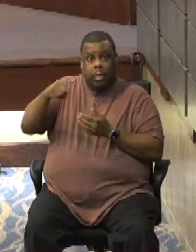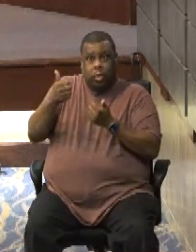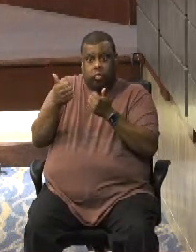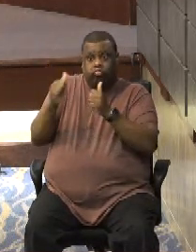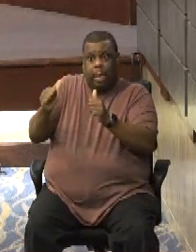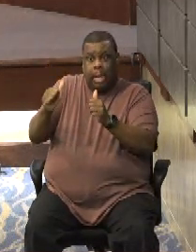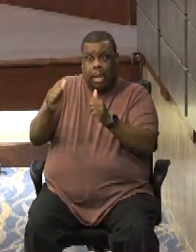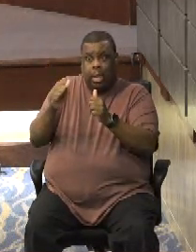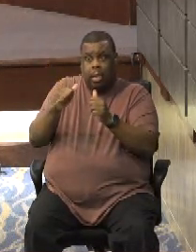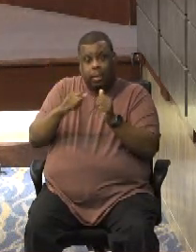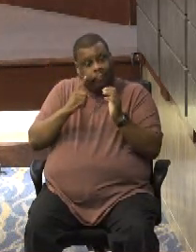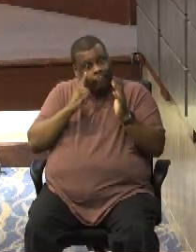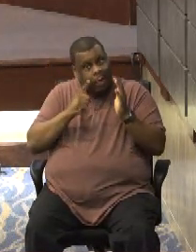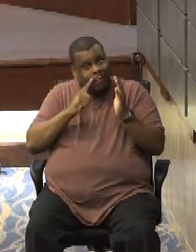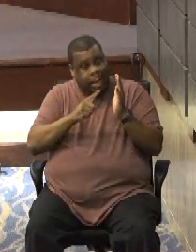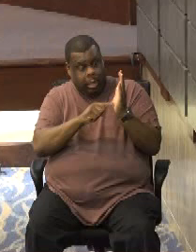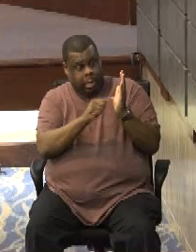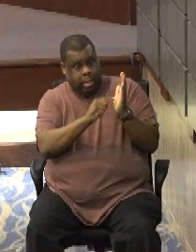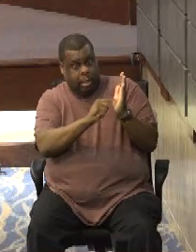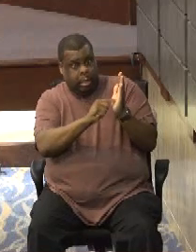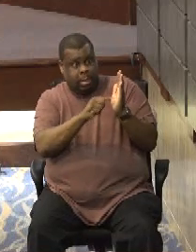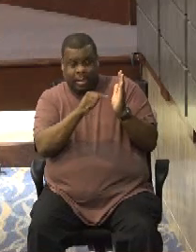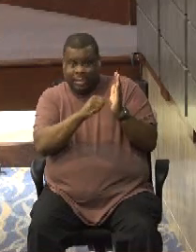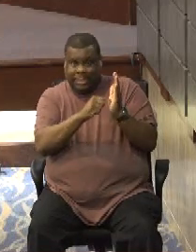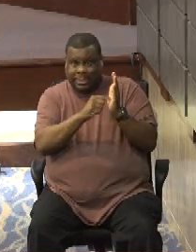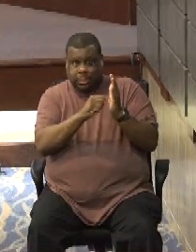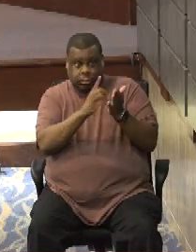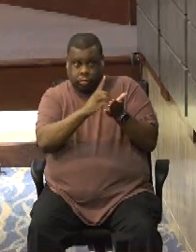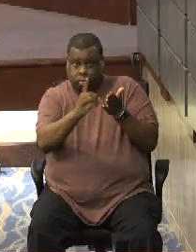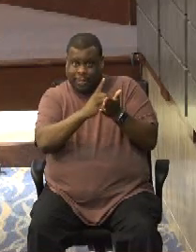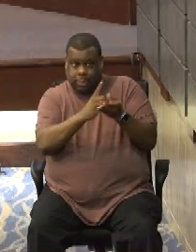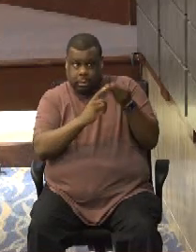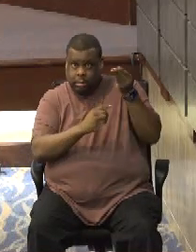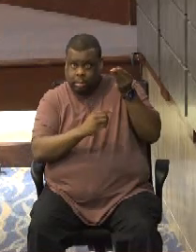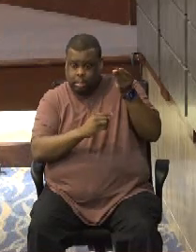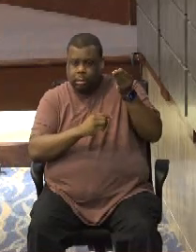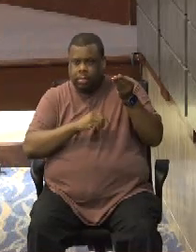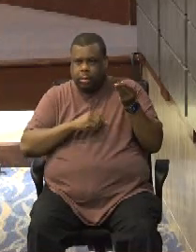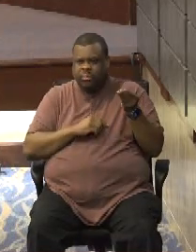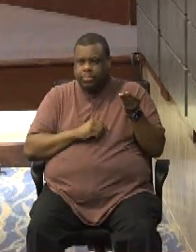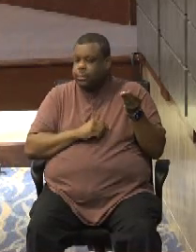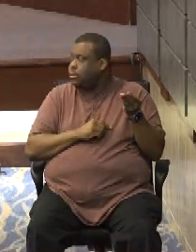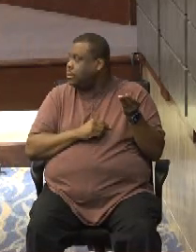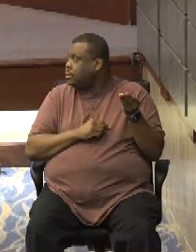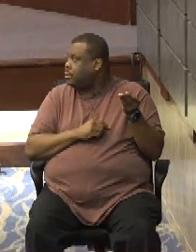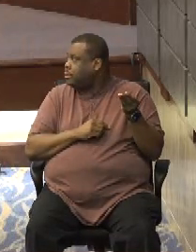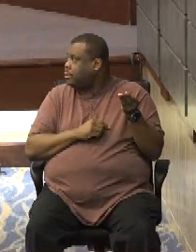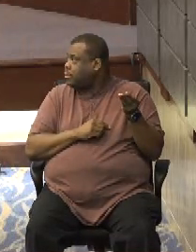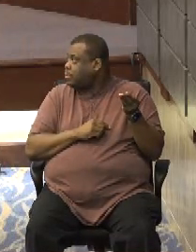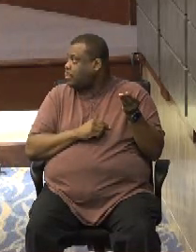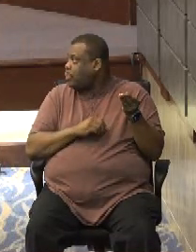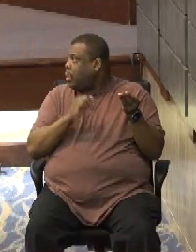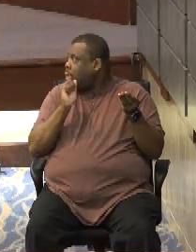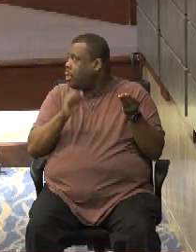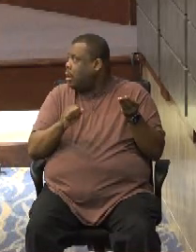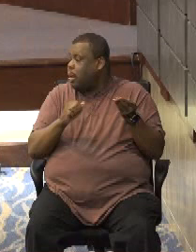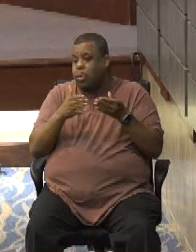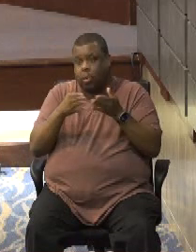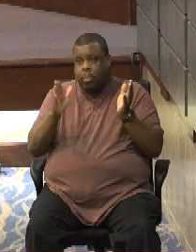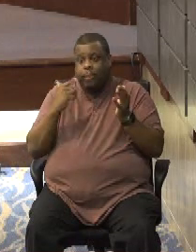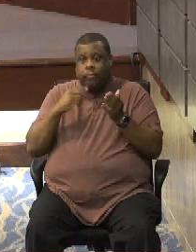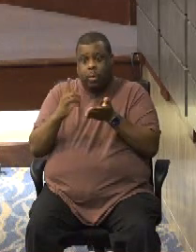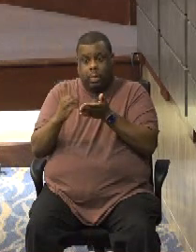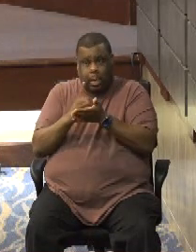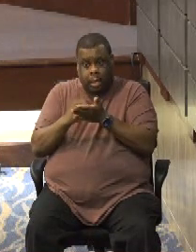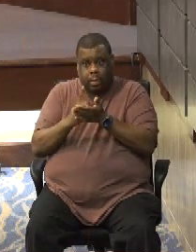that document that they gave me and the city doesn't have it on file, opens up me to a document case. So